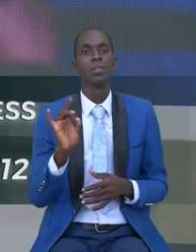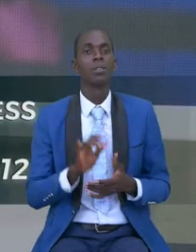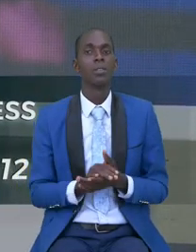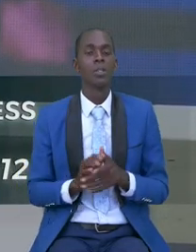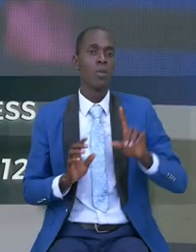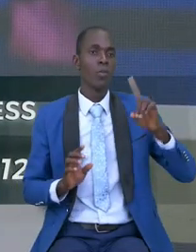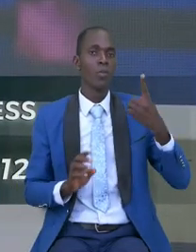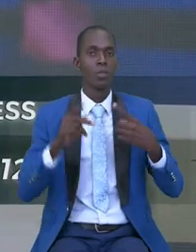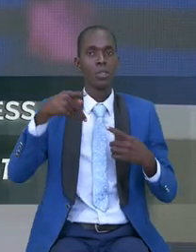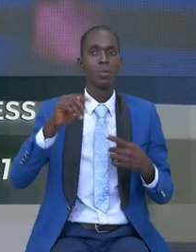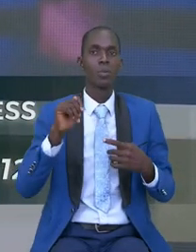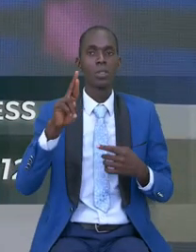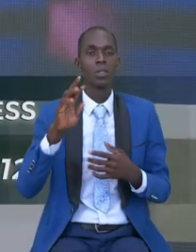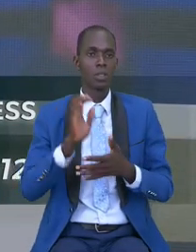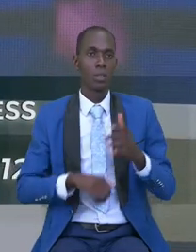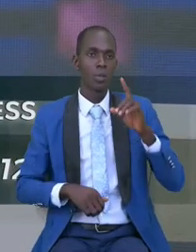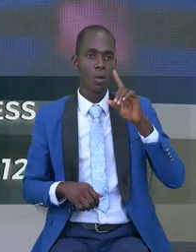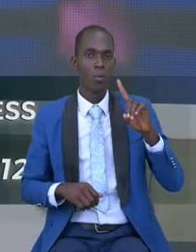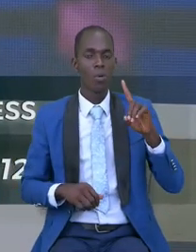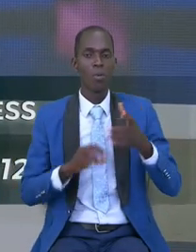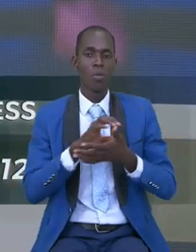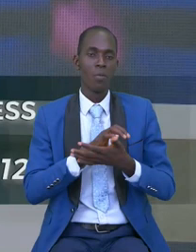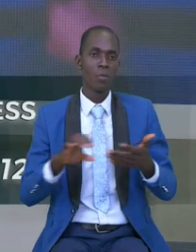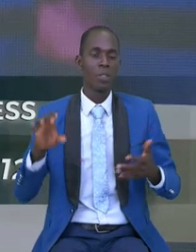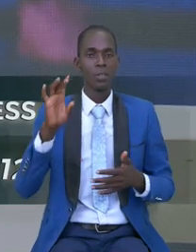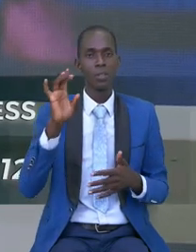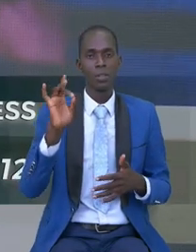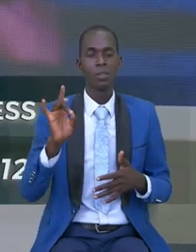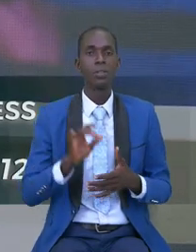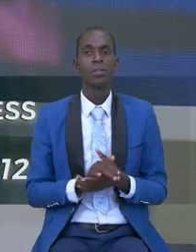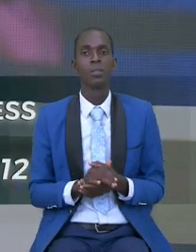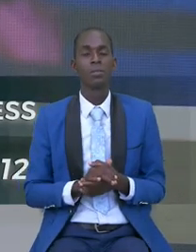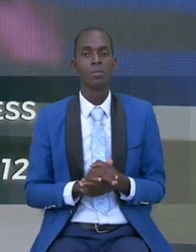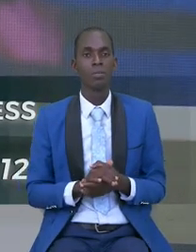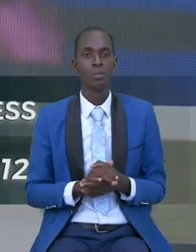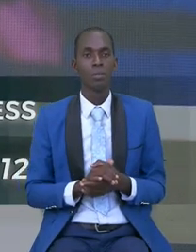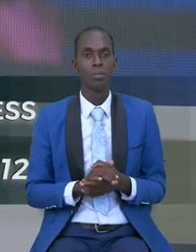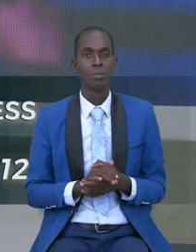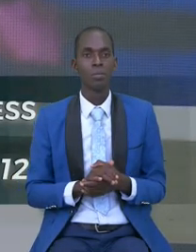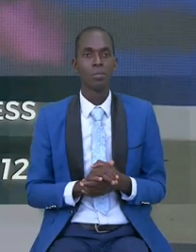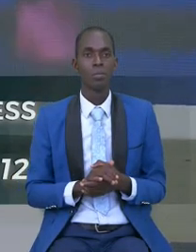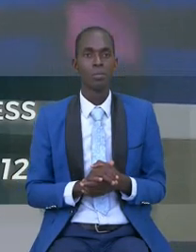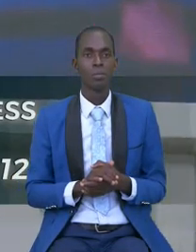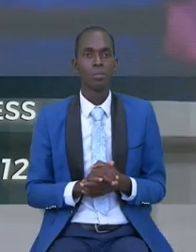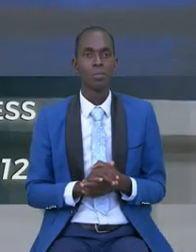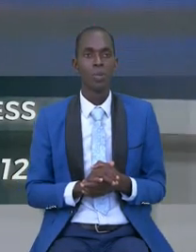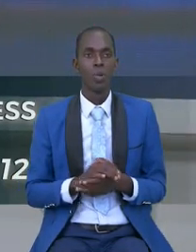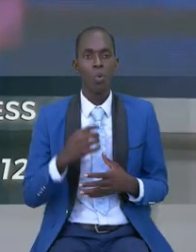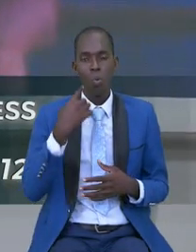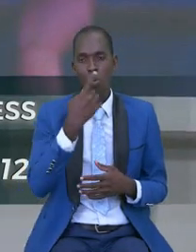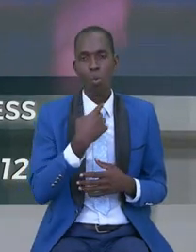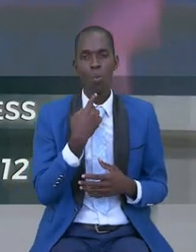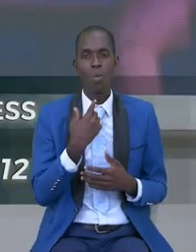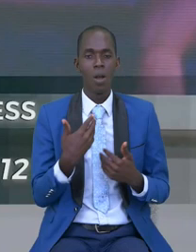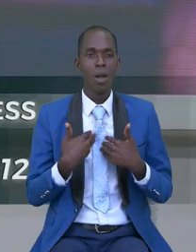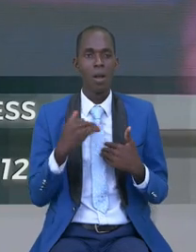First Peter chapter 1, verse 8. Whom